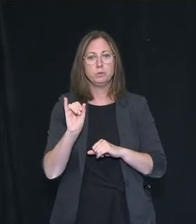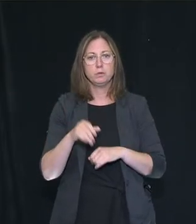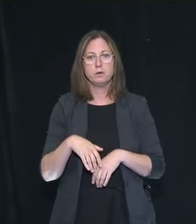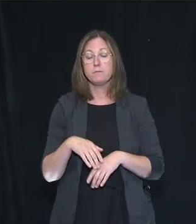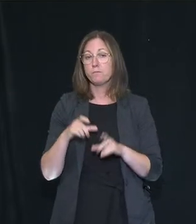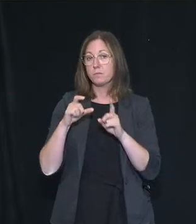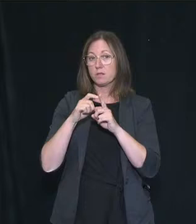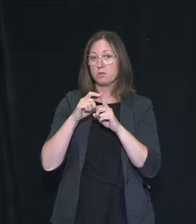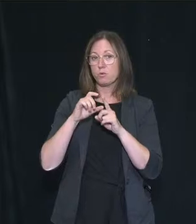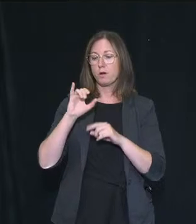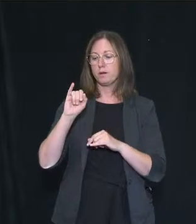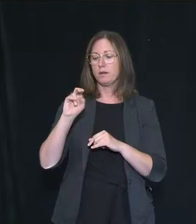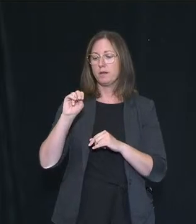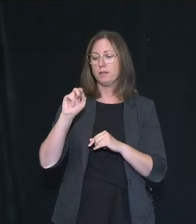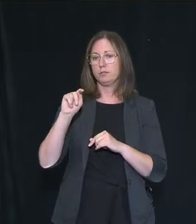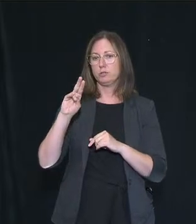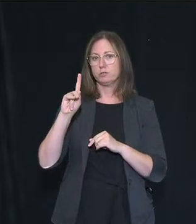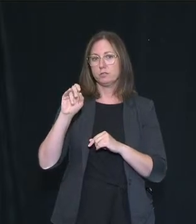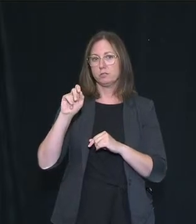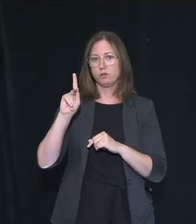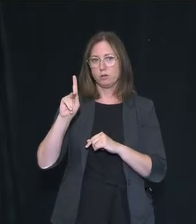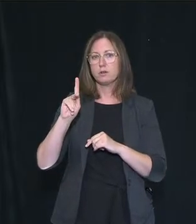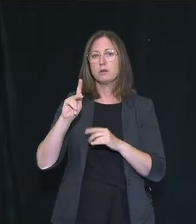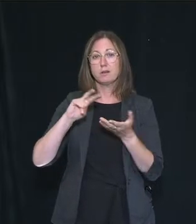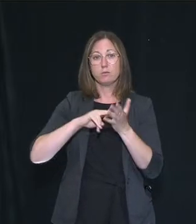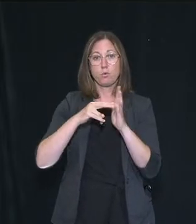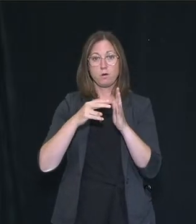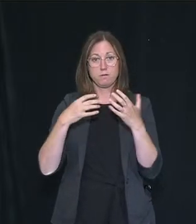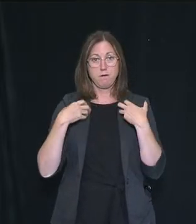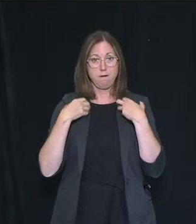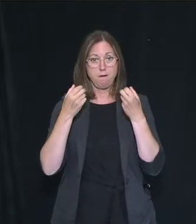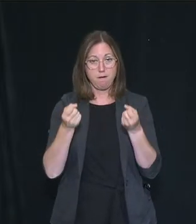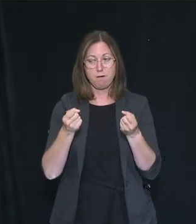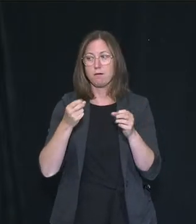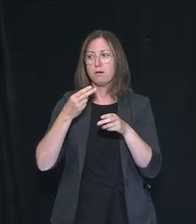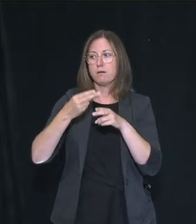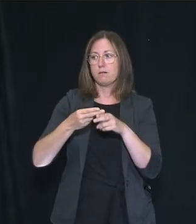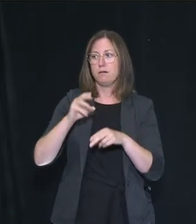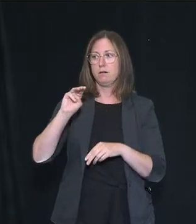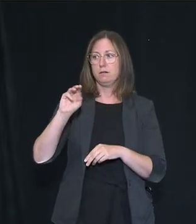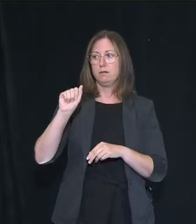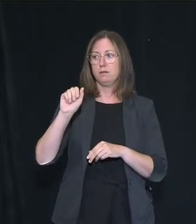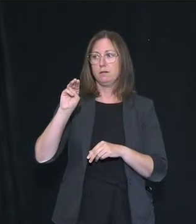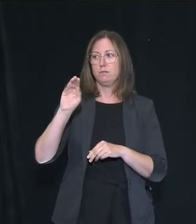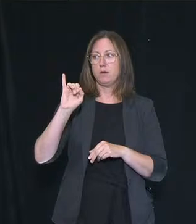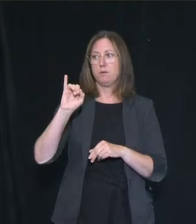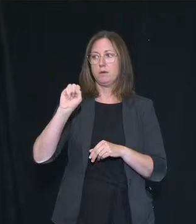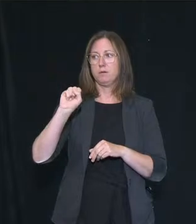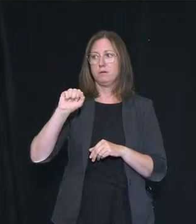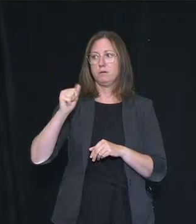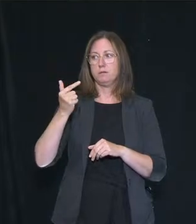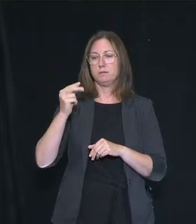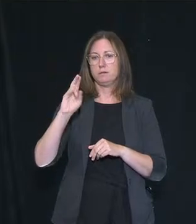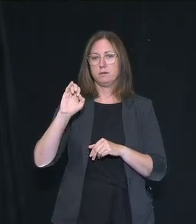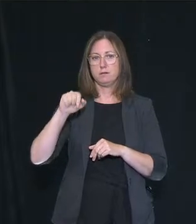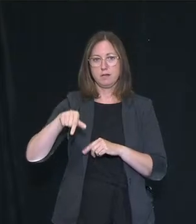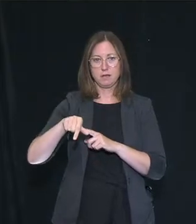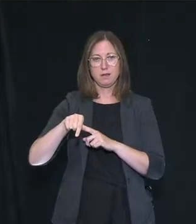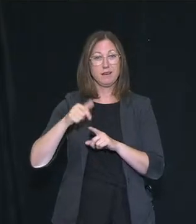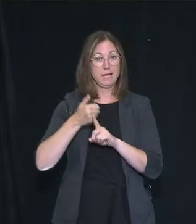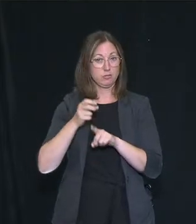Inuktitut, to heal is Mamisagnik. Mamisagnik is a journey, not a